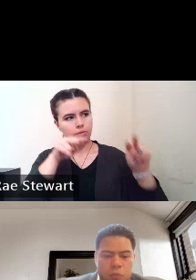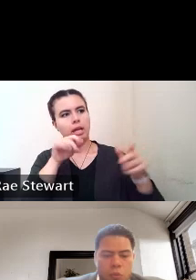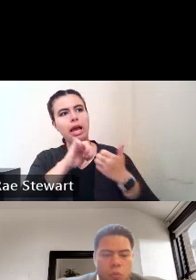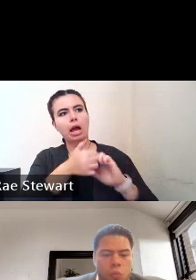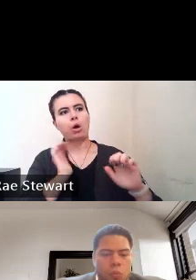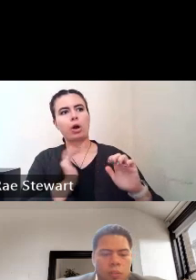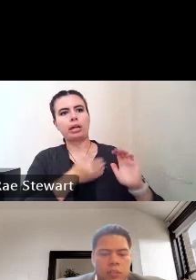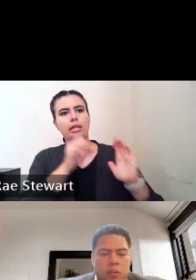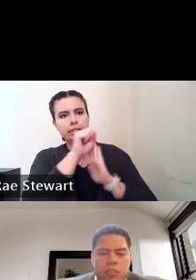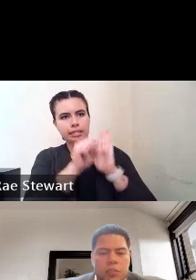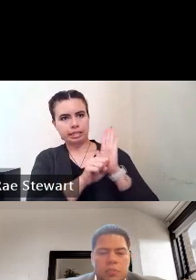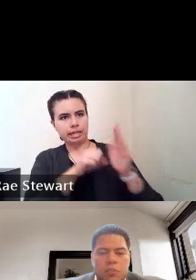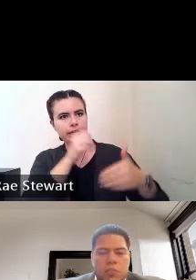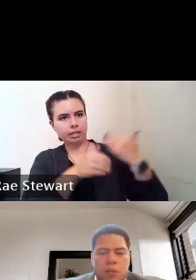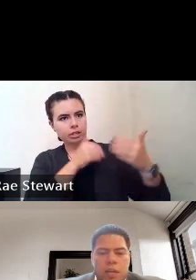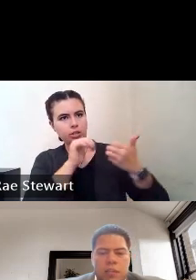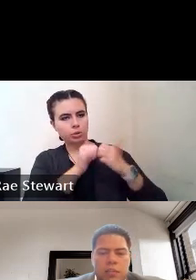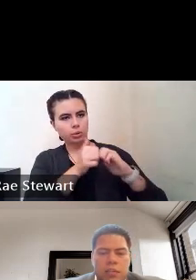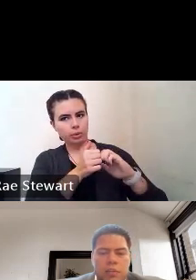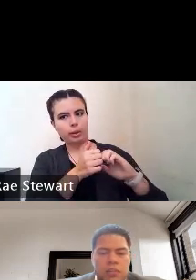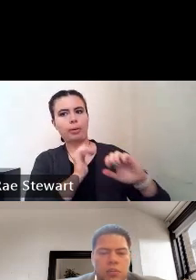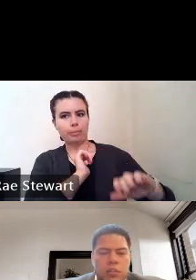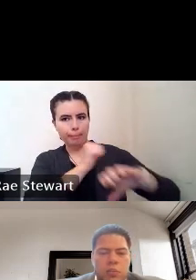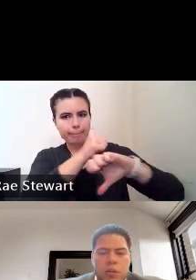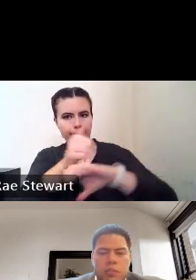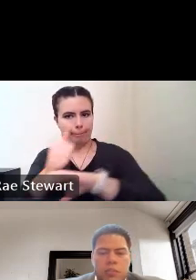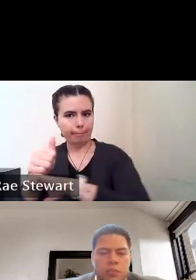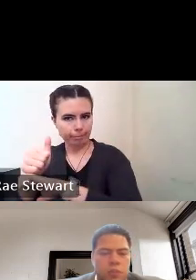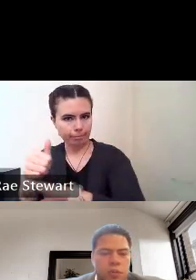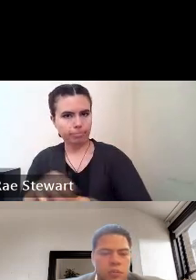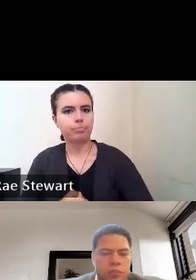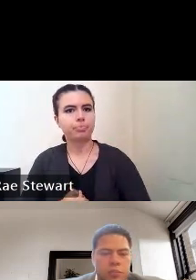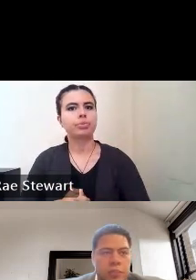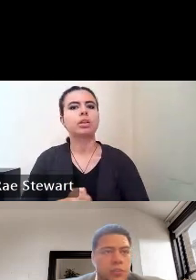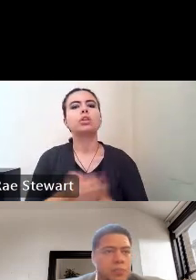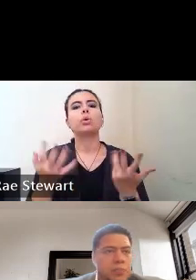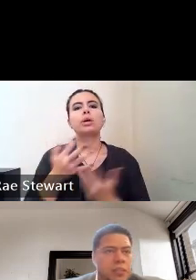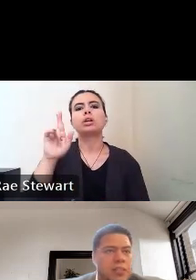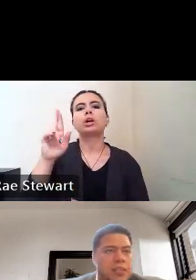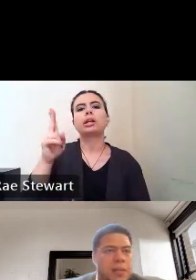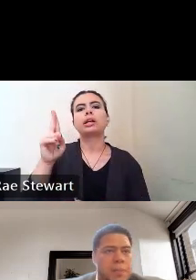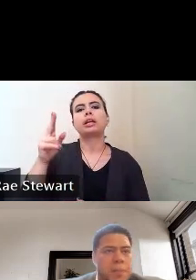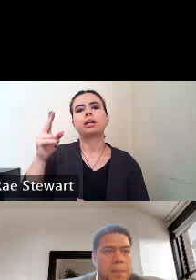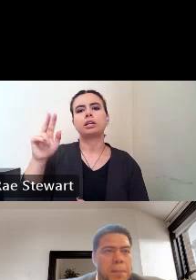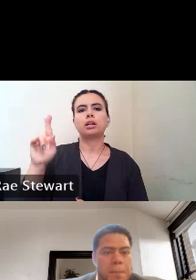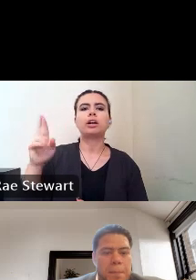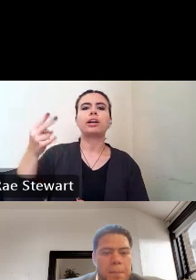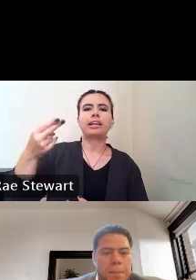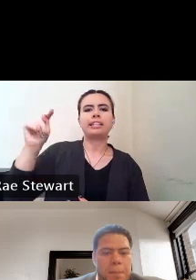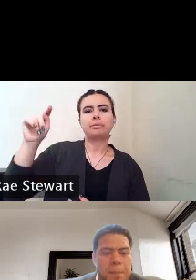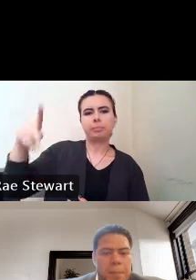So what does RHTP mean for Rhode Island? Let's talk a little bit about our vision for rural health transformation. The next slide.